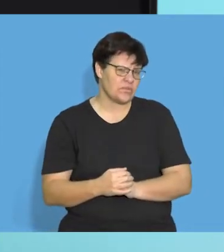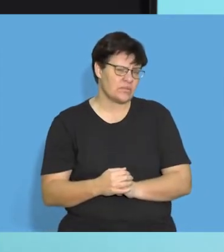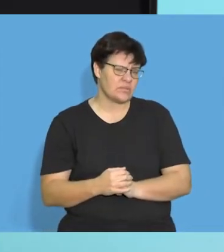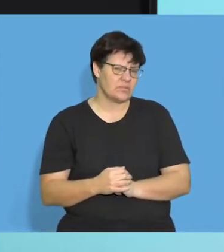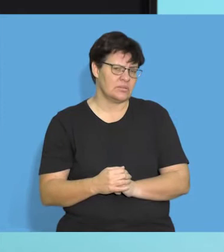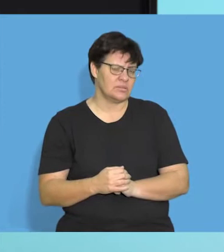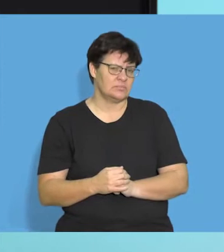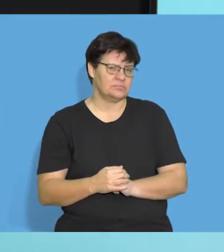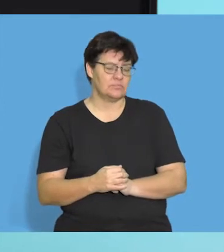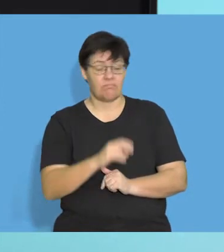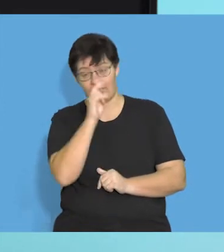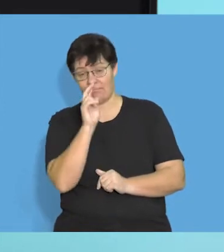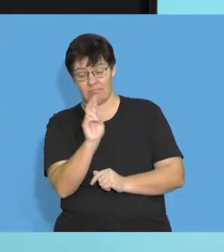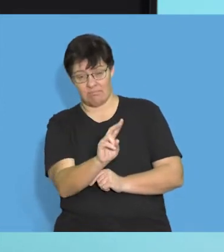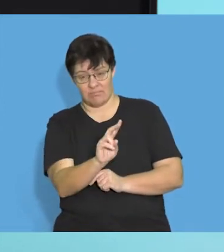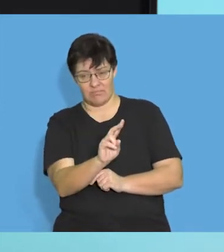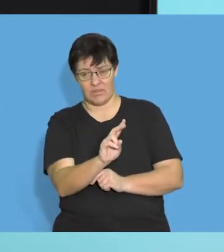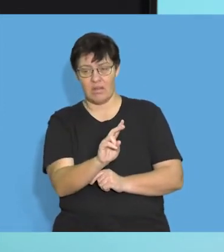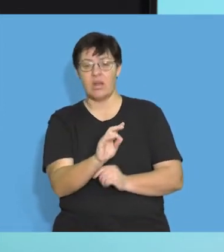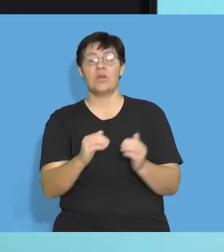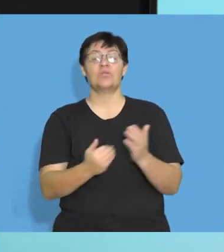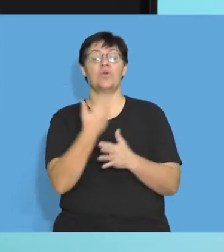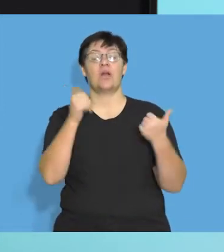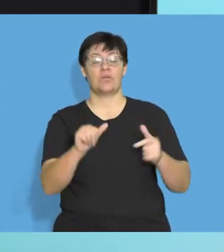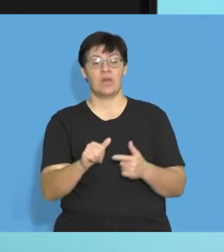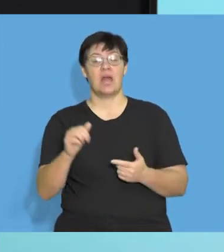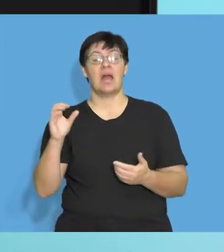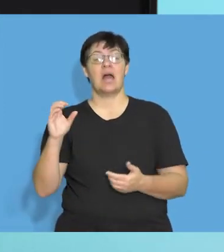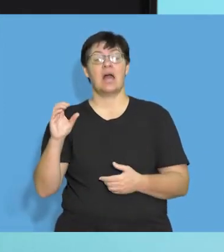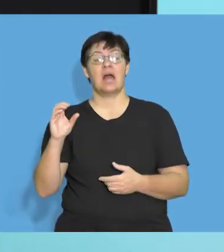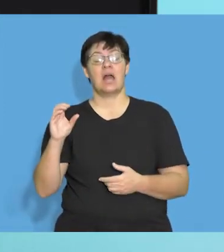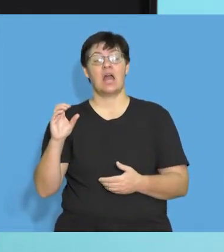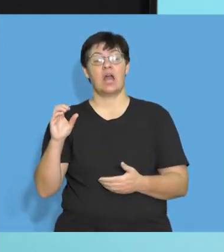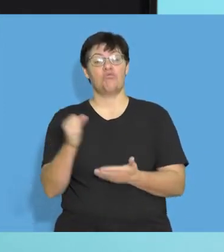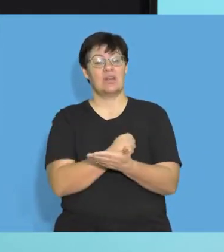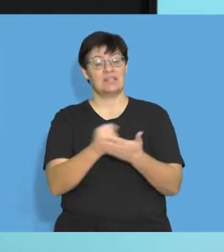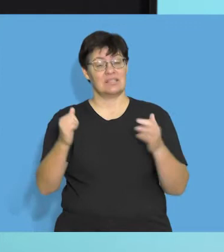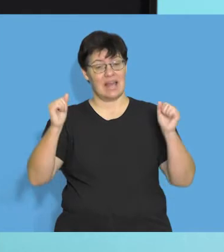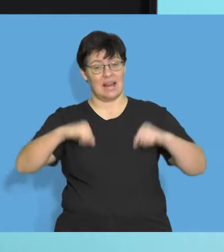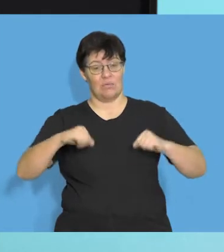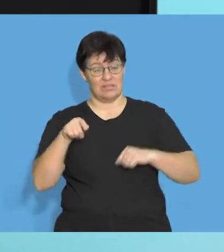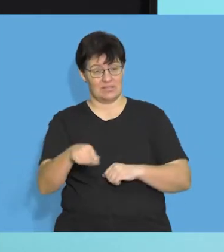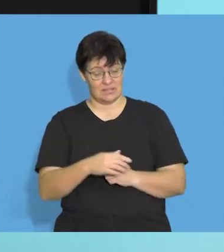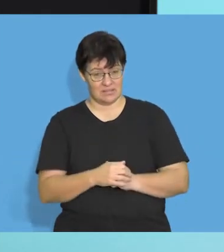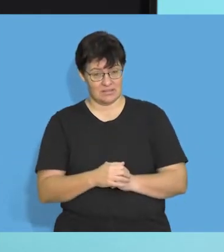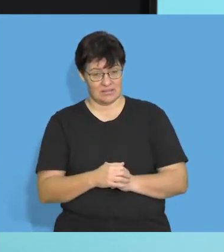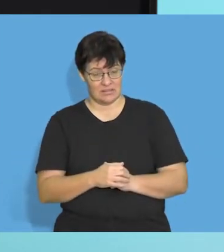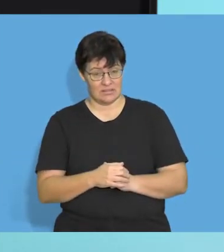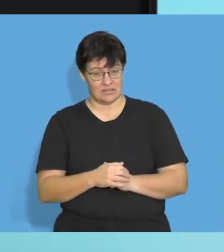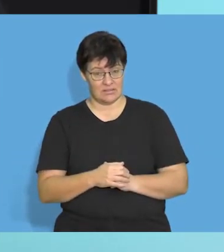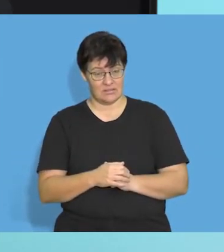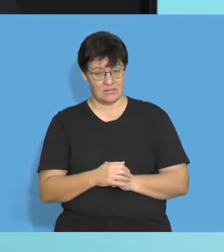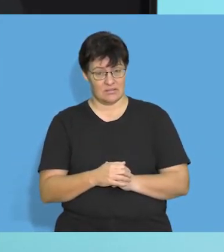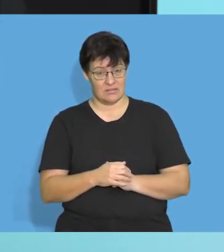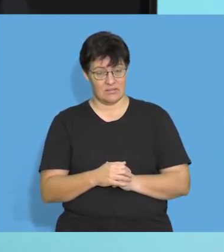notice I'm using a new account called Creditors Allowances. Now, very often you could